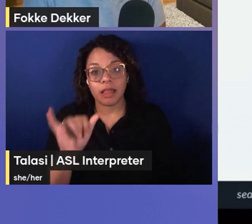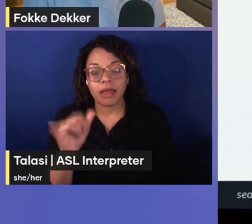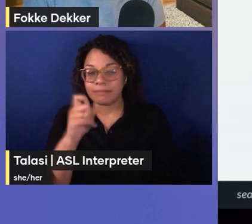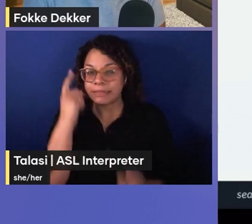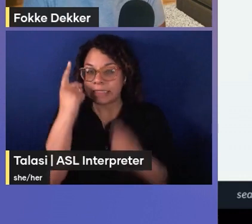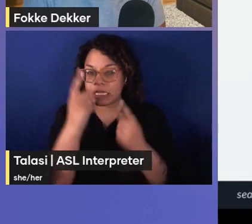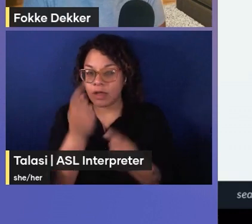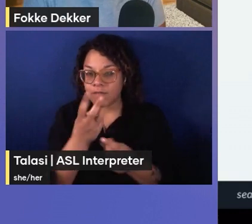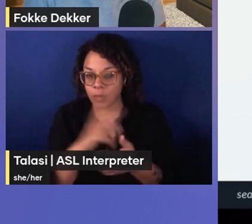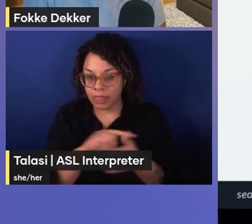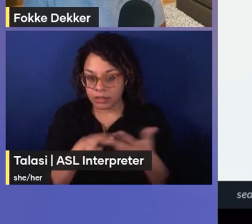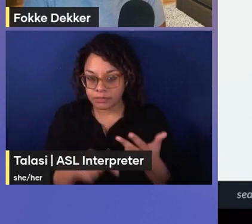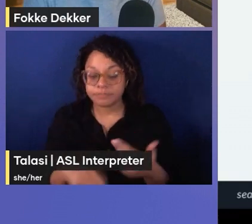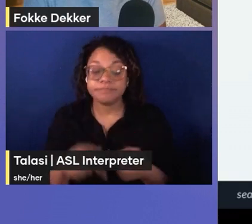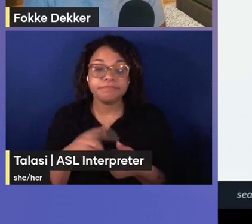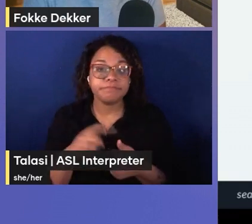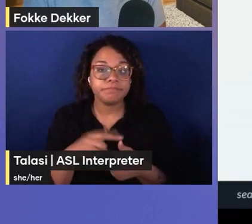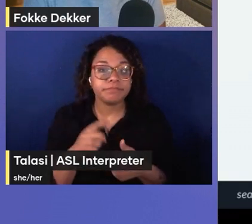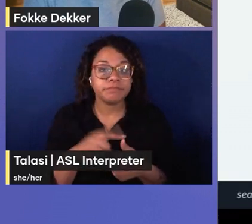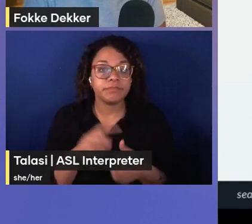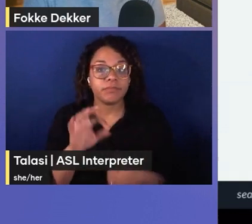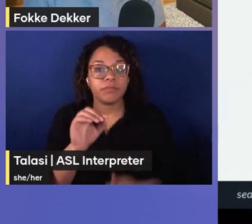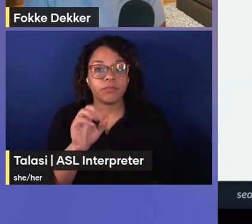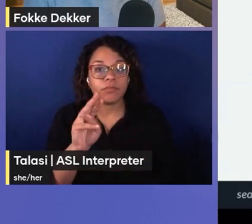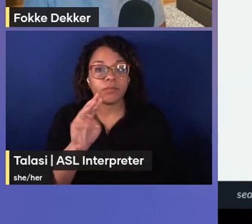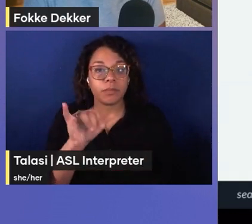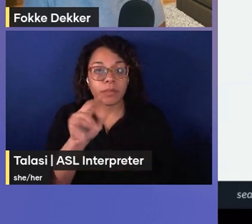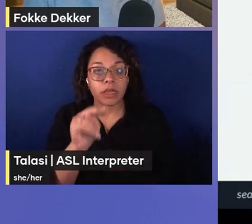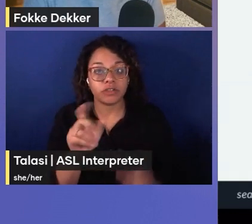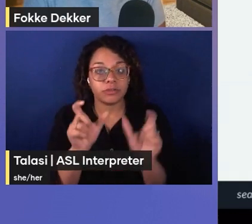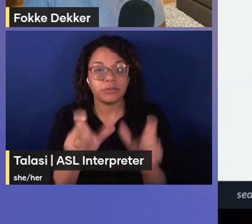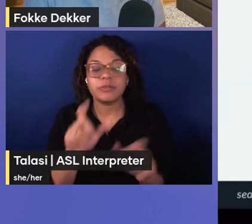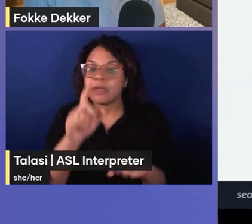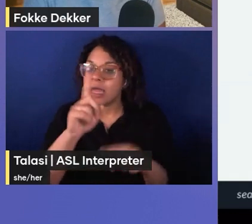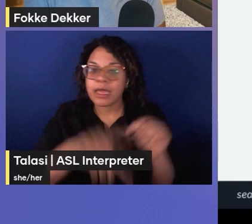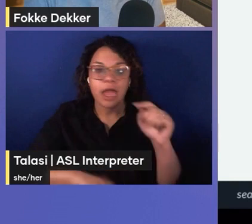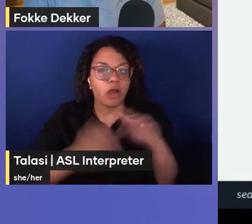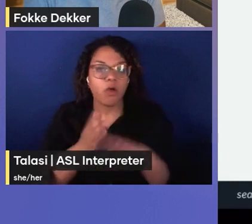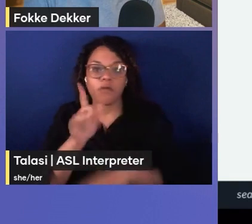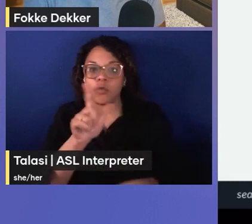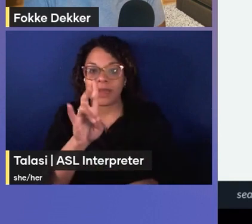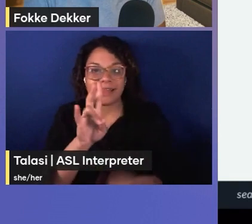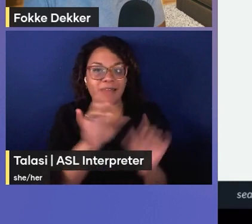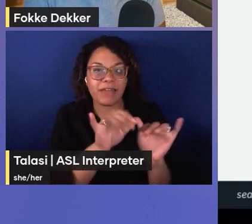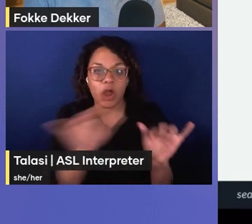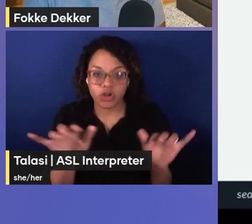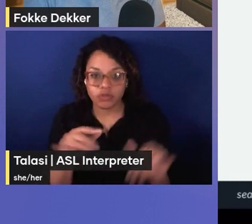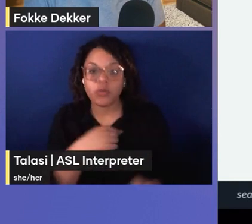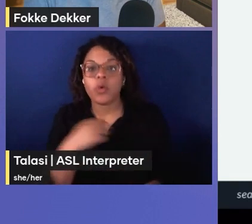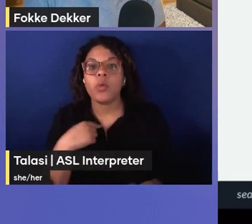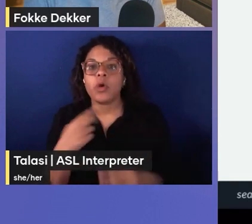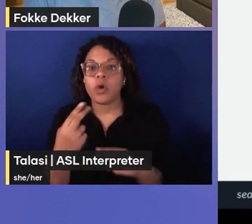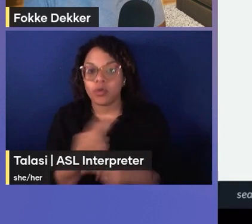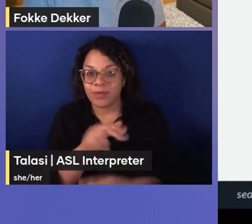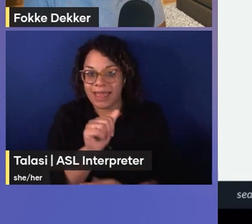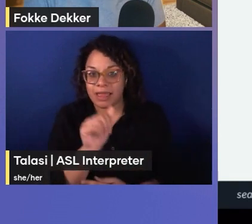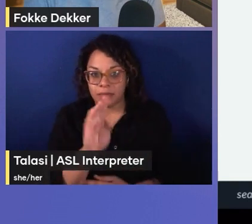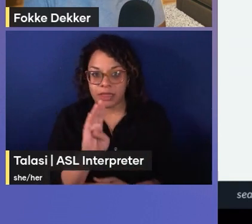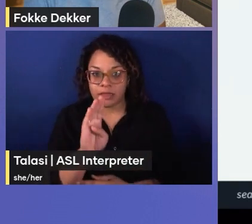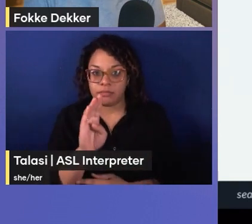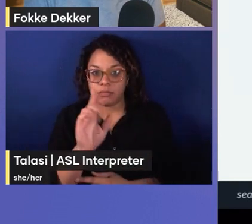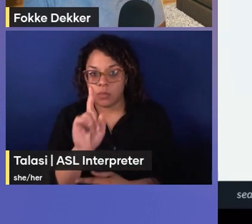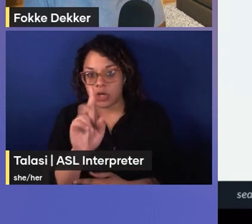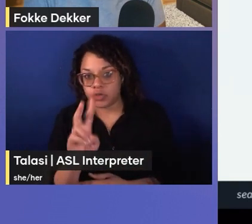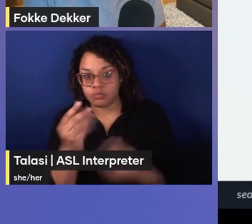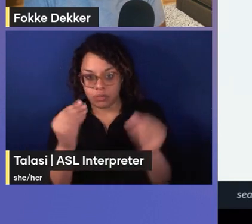For example, formation name cannot be longer than 27 characters. We can only use alphanumeric characters, and we